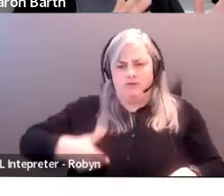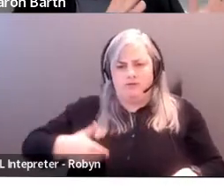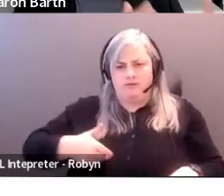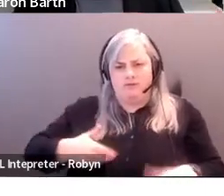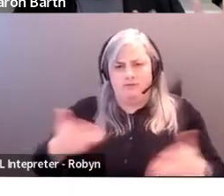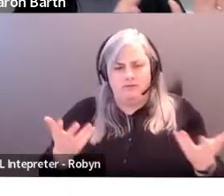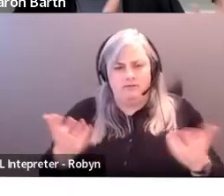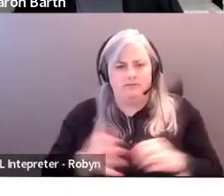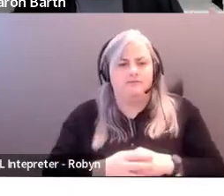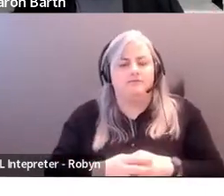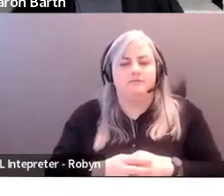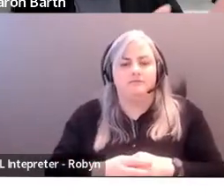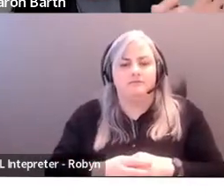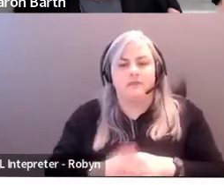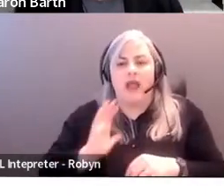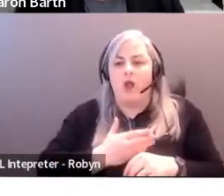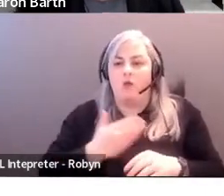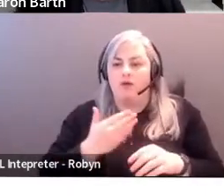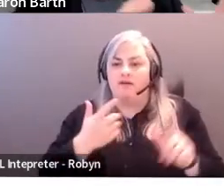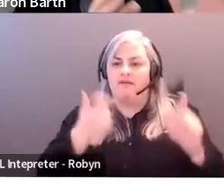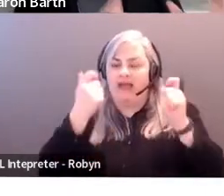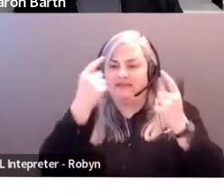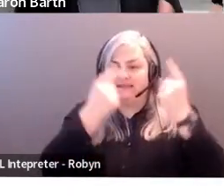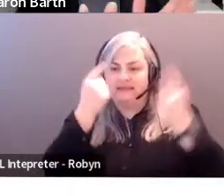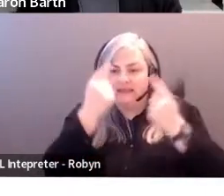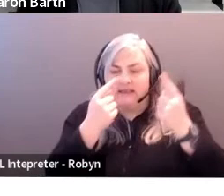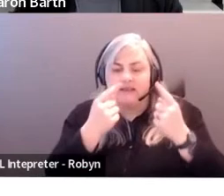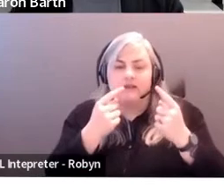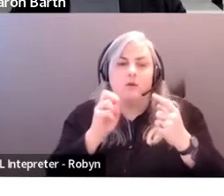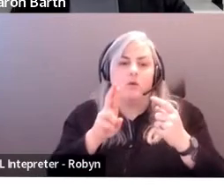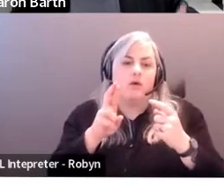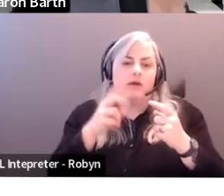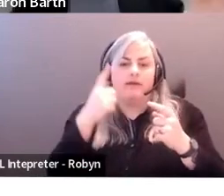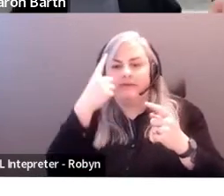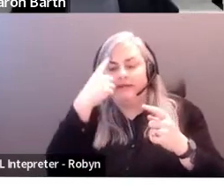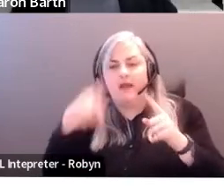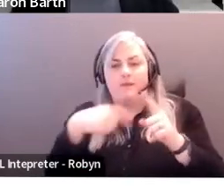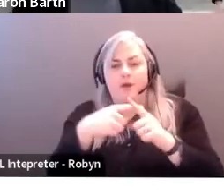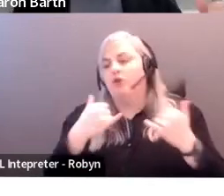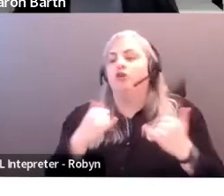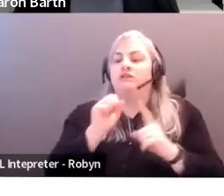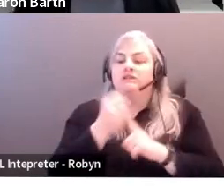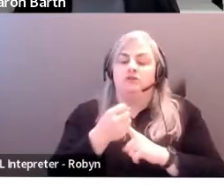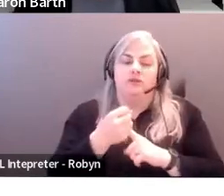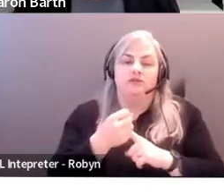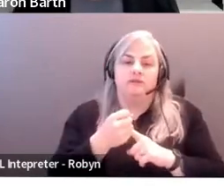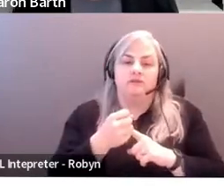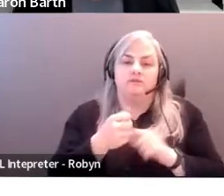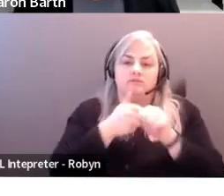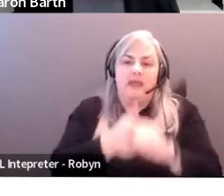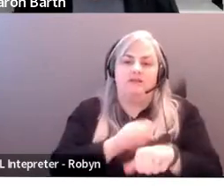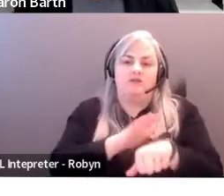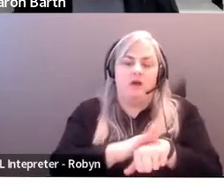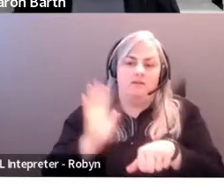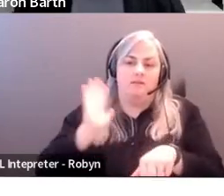It's intuition, or fast thinking is our ability to think about a current situation subconsciously based on our past